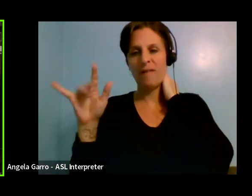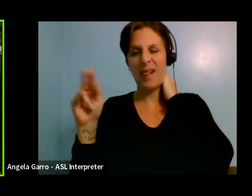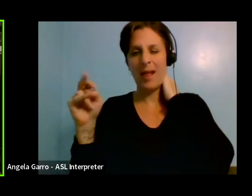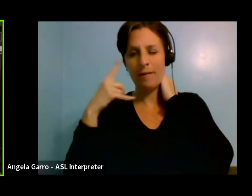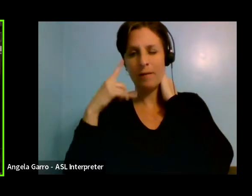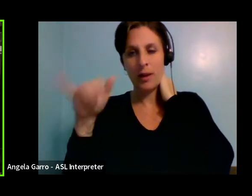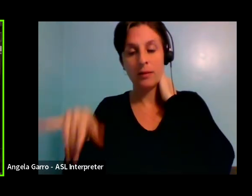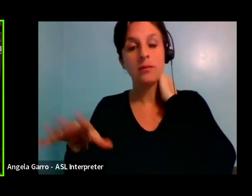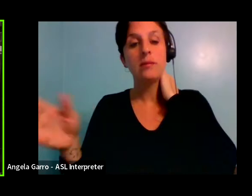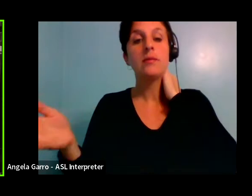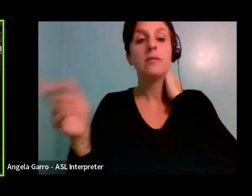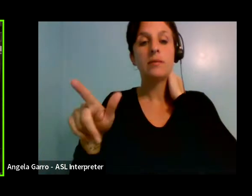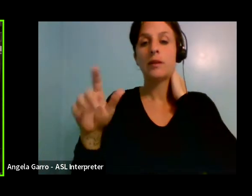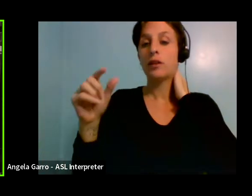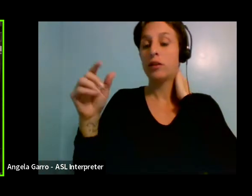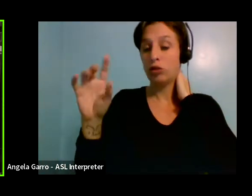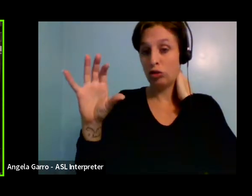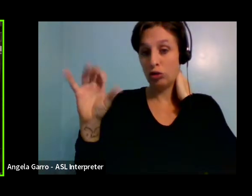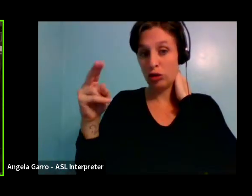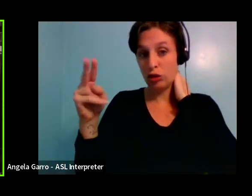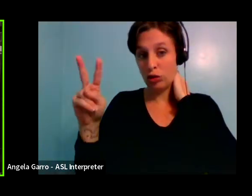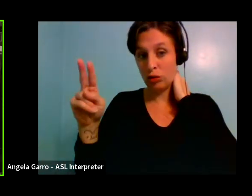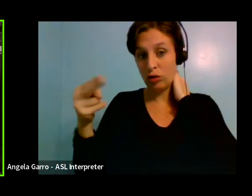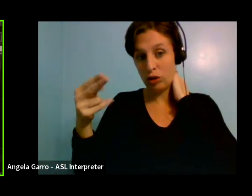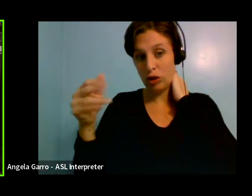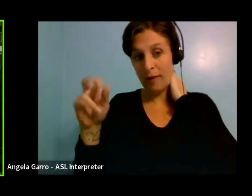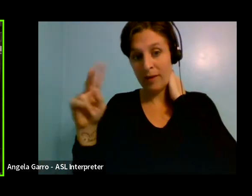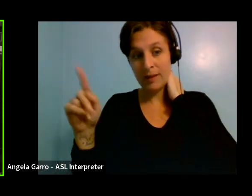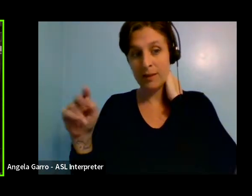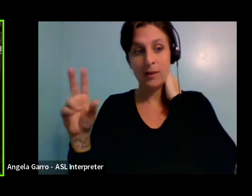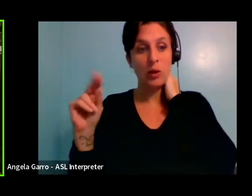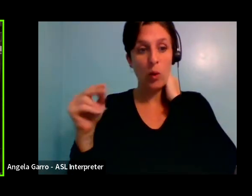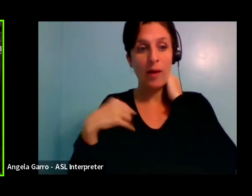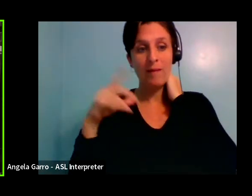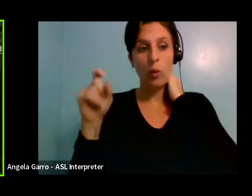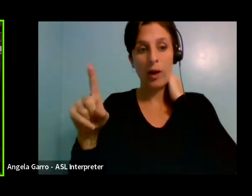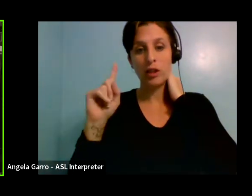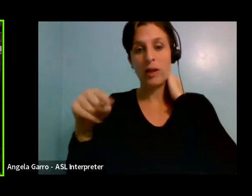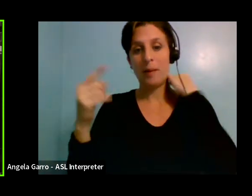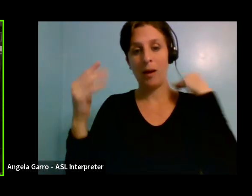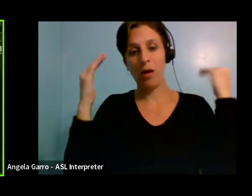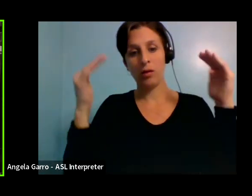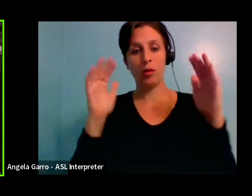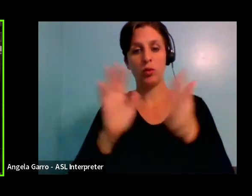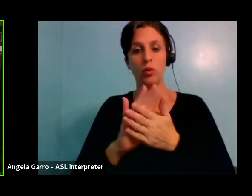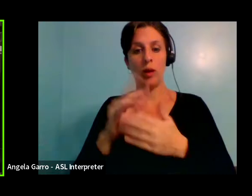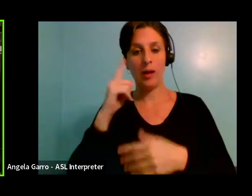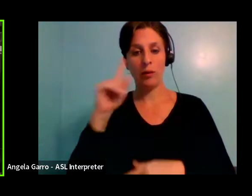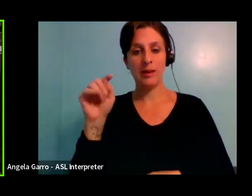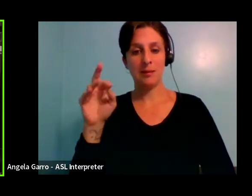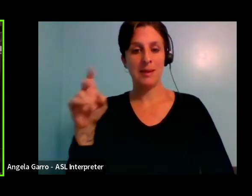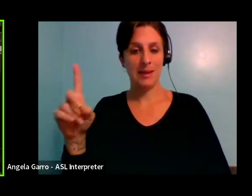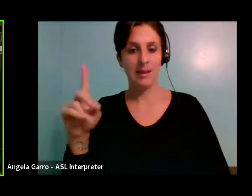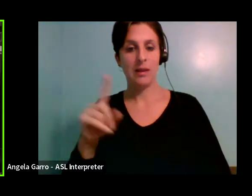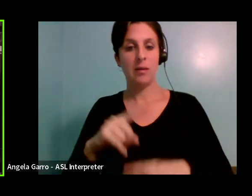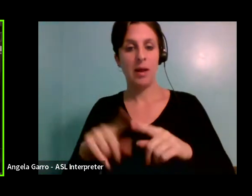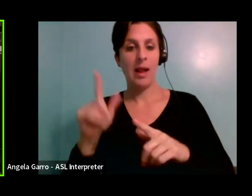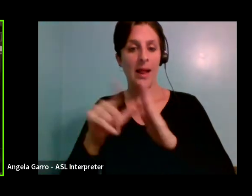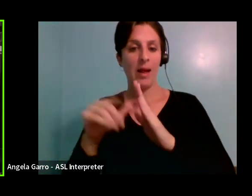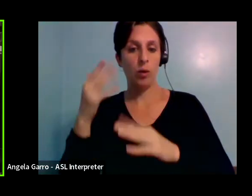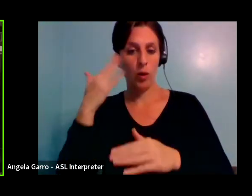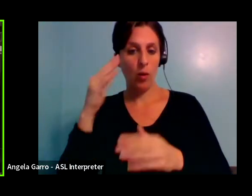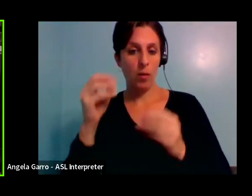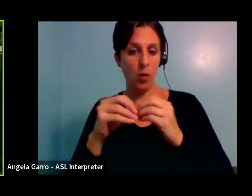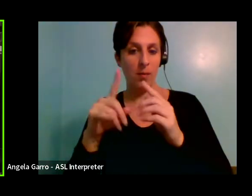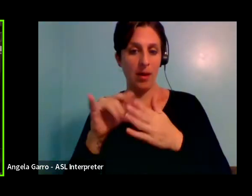that. Trustee Chavez. No, I just had a question about the adult school. I know it's TBD, but that later on we'll know more about that, right? Mhm.